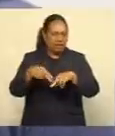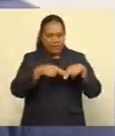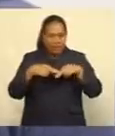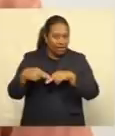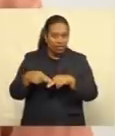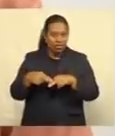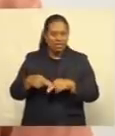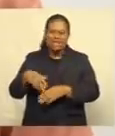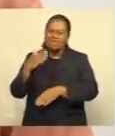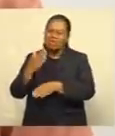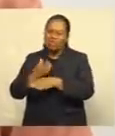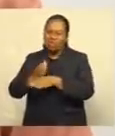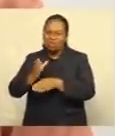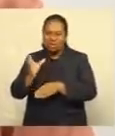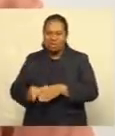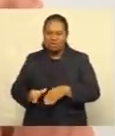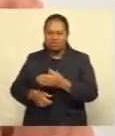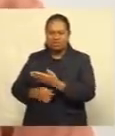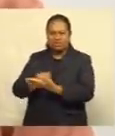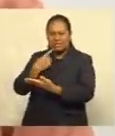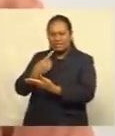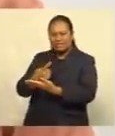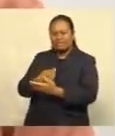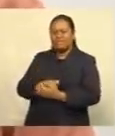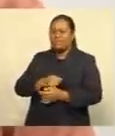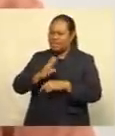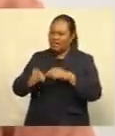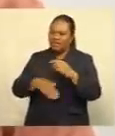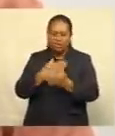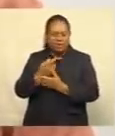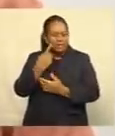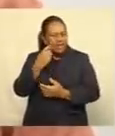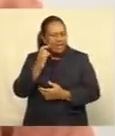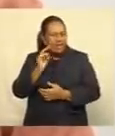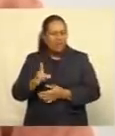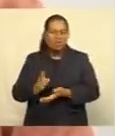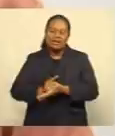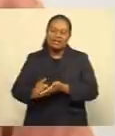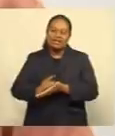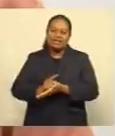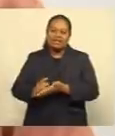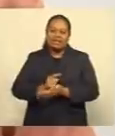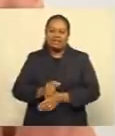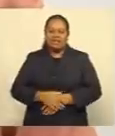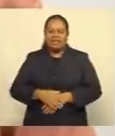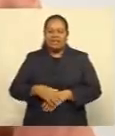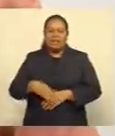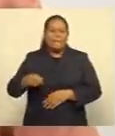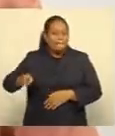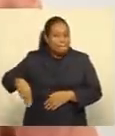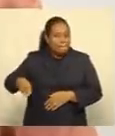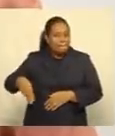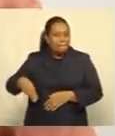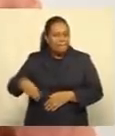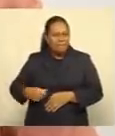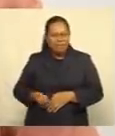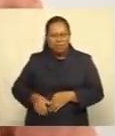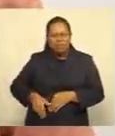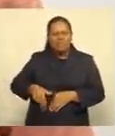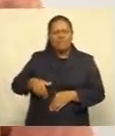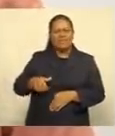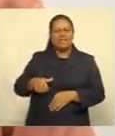the workers? It's still early days. We will find out later on as members start to feel the pinch, as